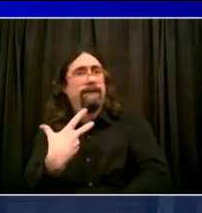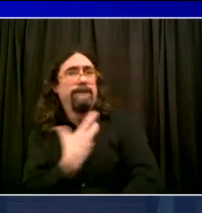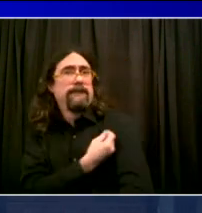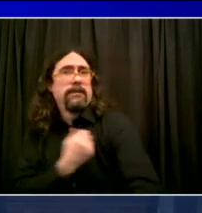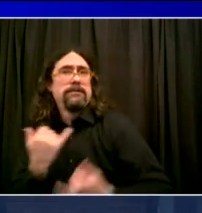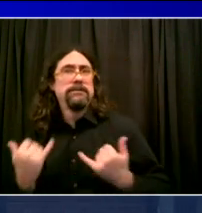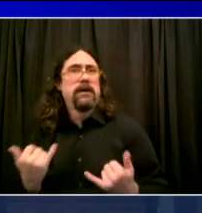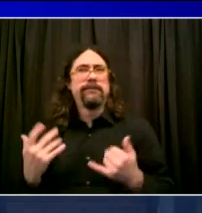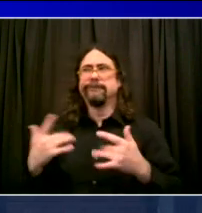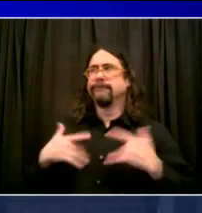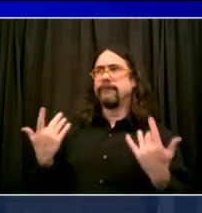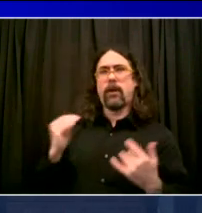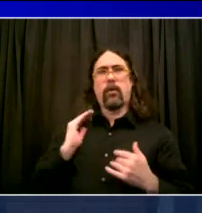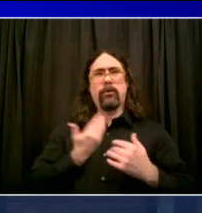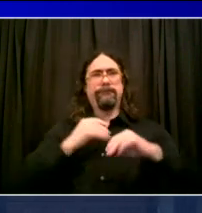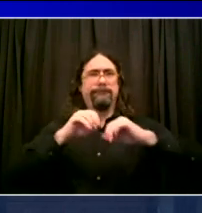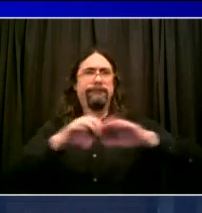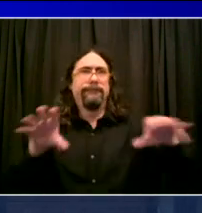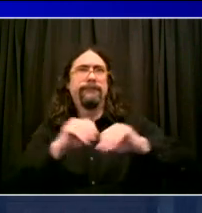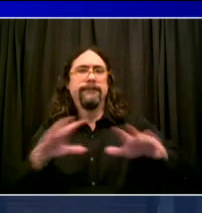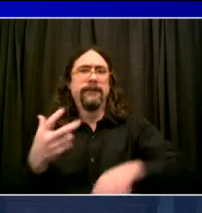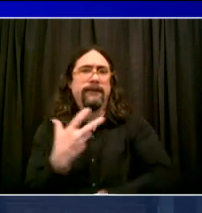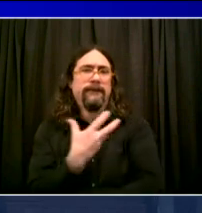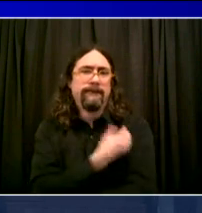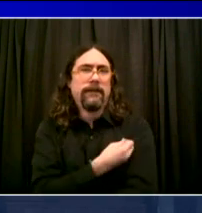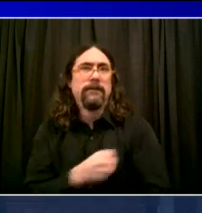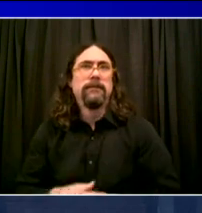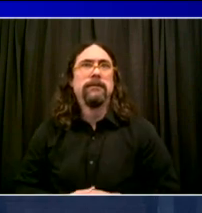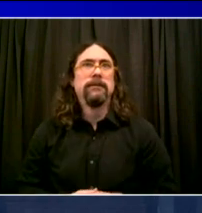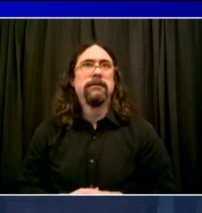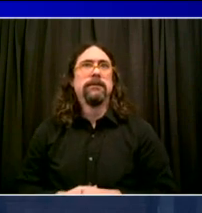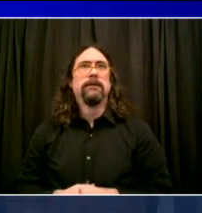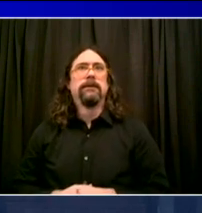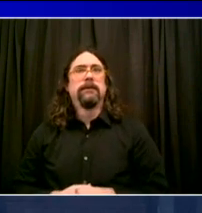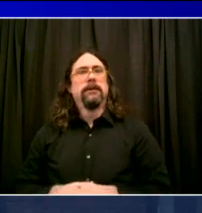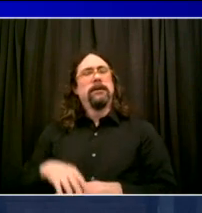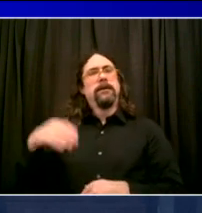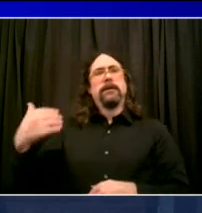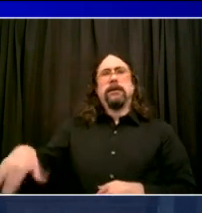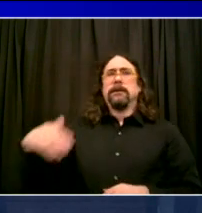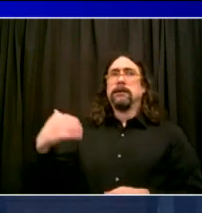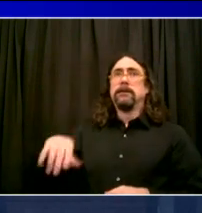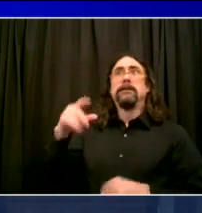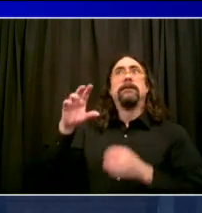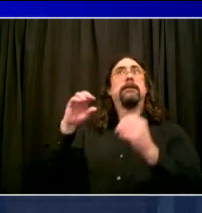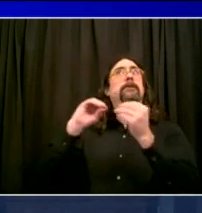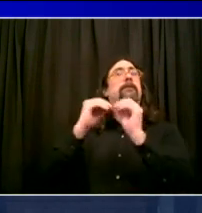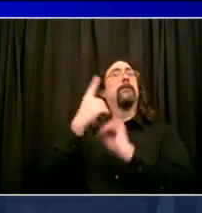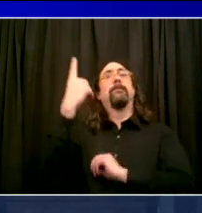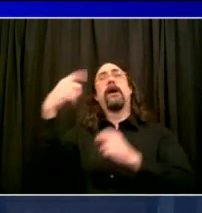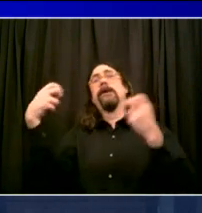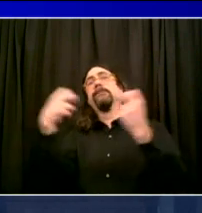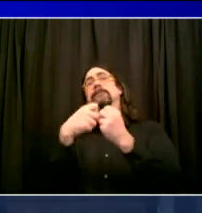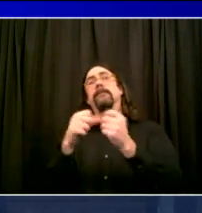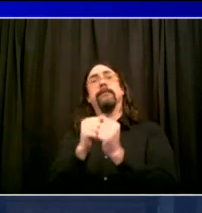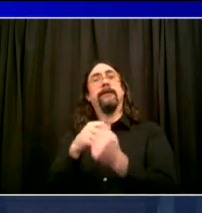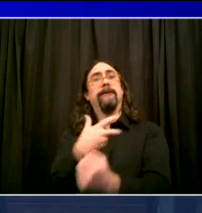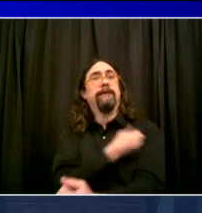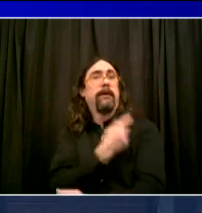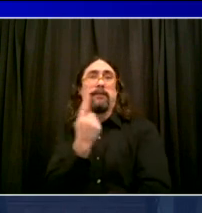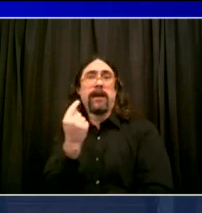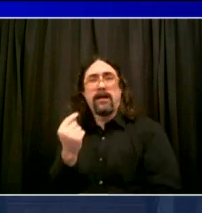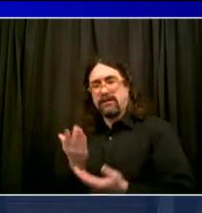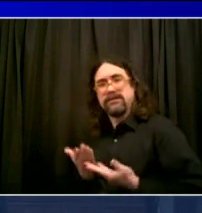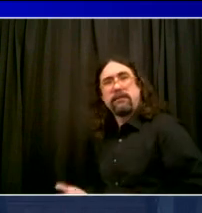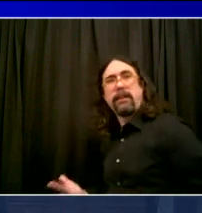need supply badly. We'll keep talking about that. But let me give you an update on today and tomorrow, how we're handling vaccination. So